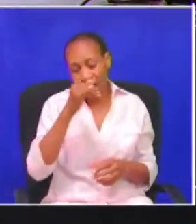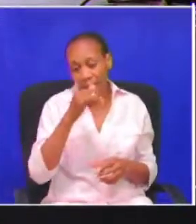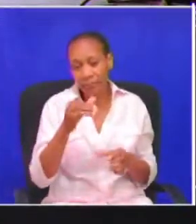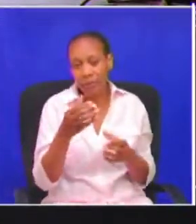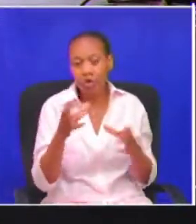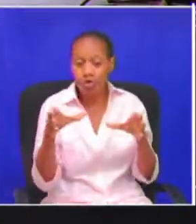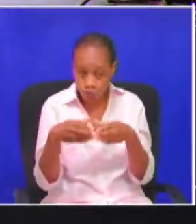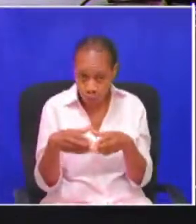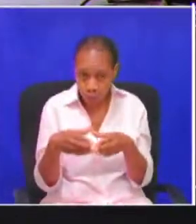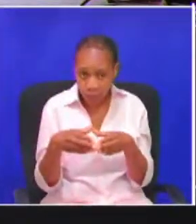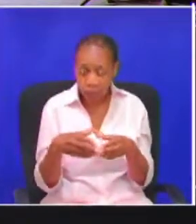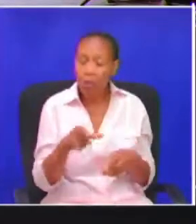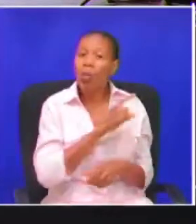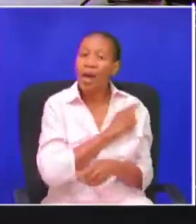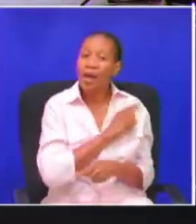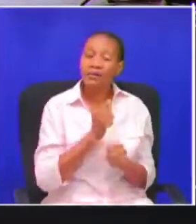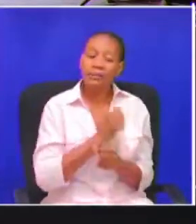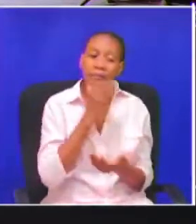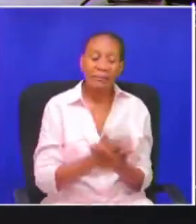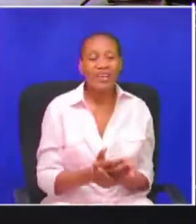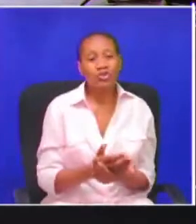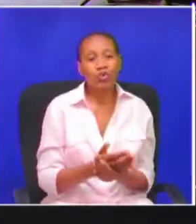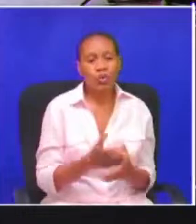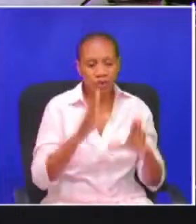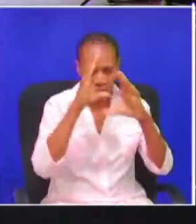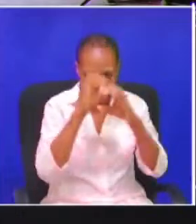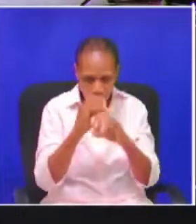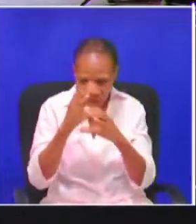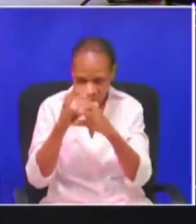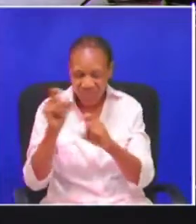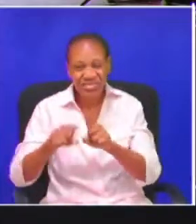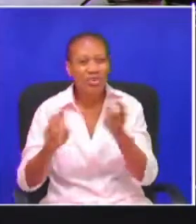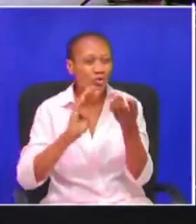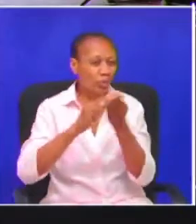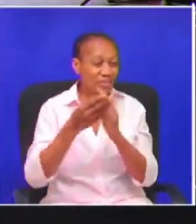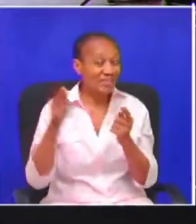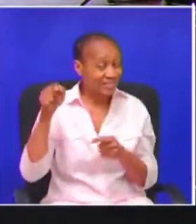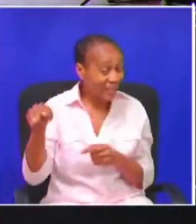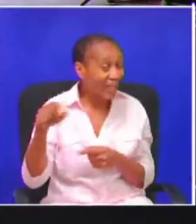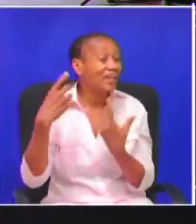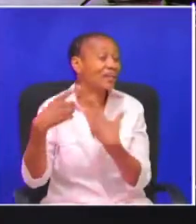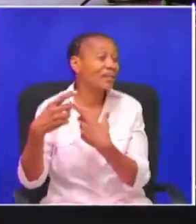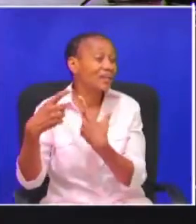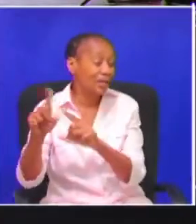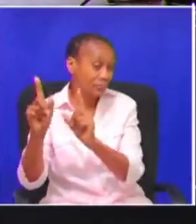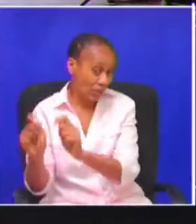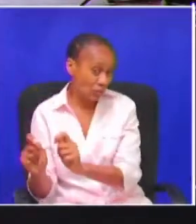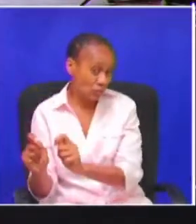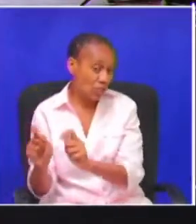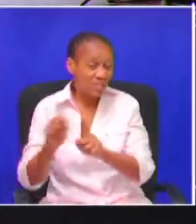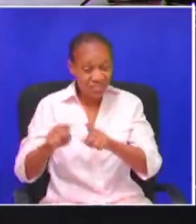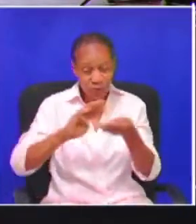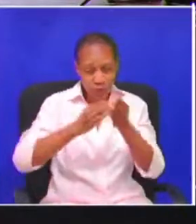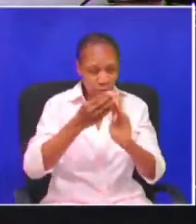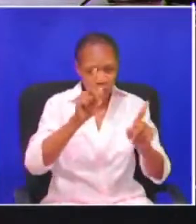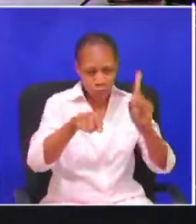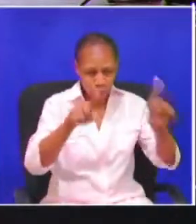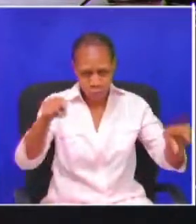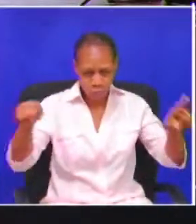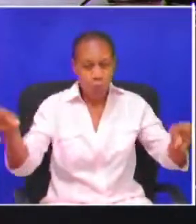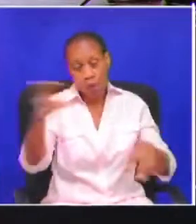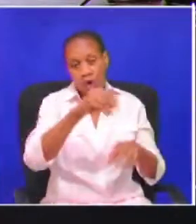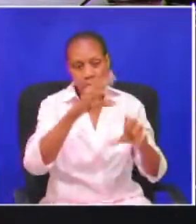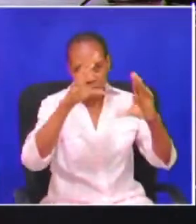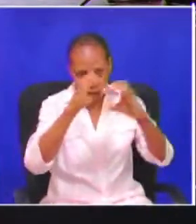to sustain high-impact operations across Cape Town and surrounding areas. Through